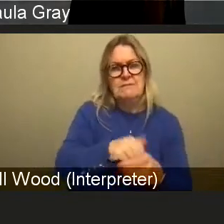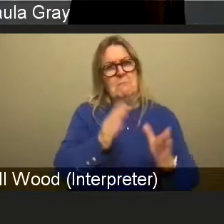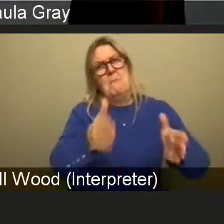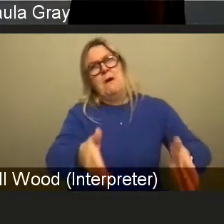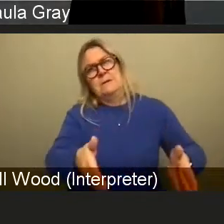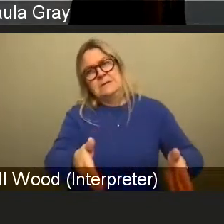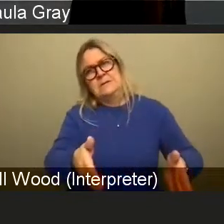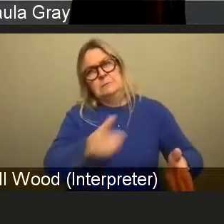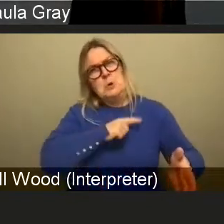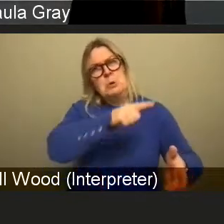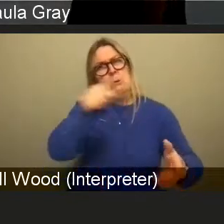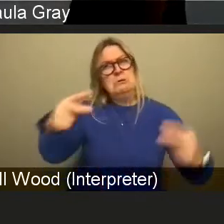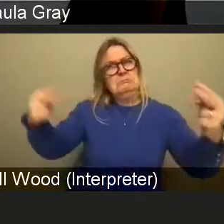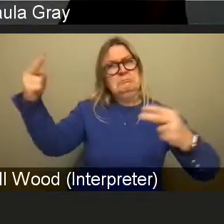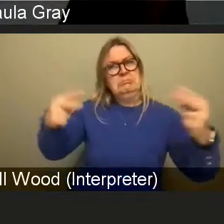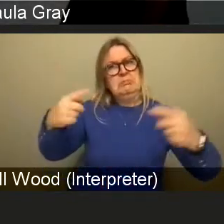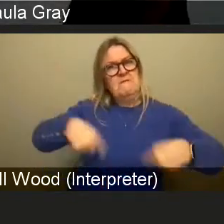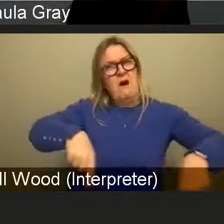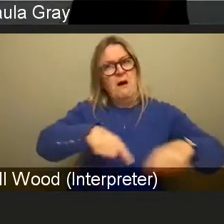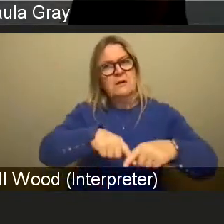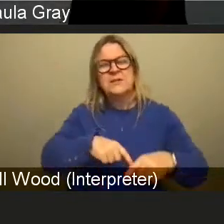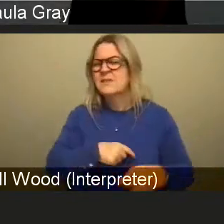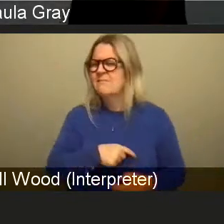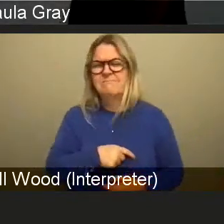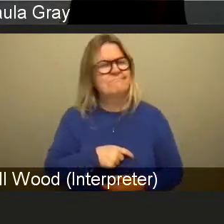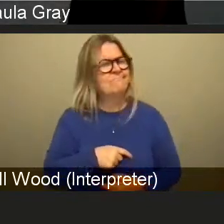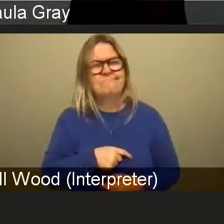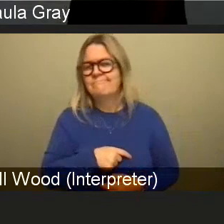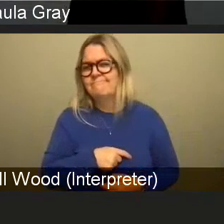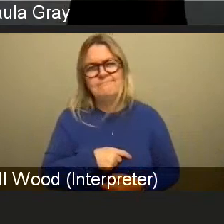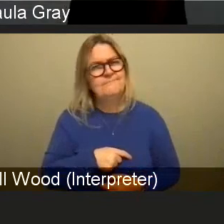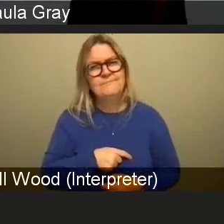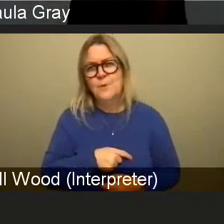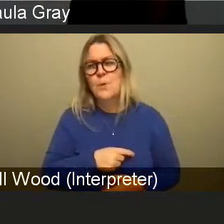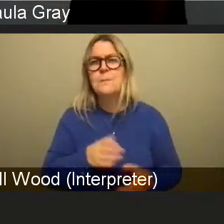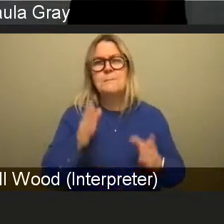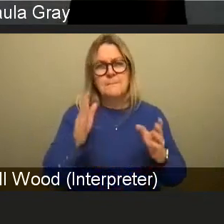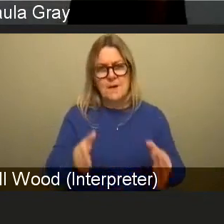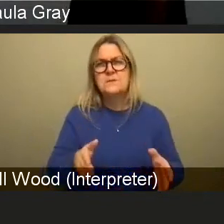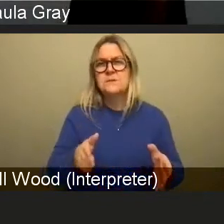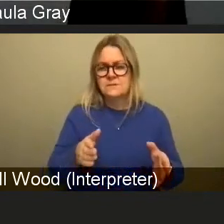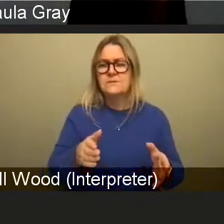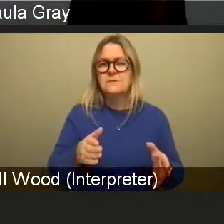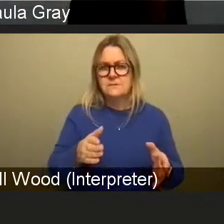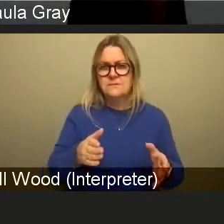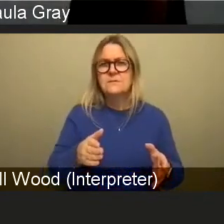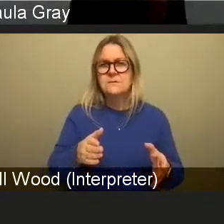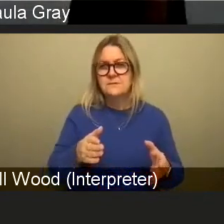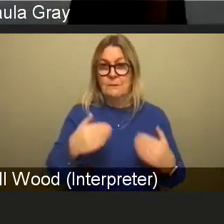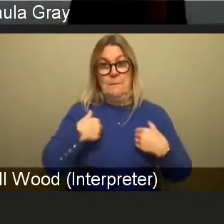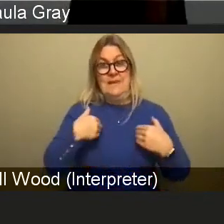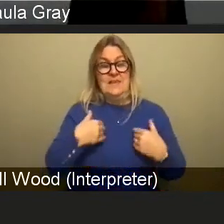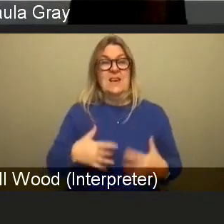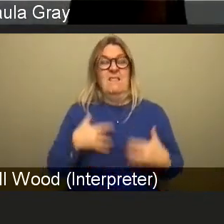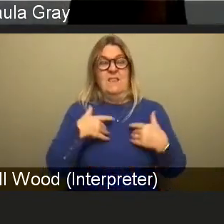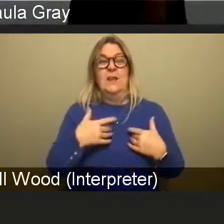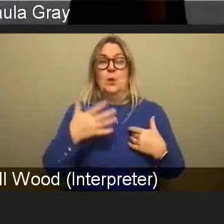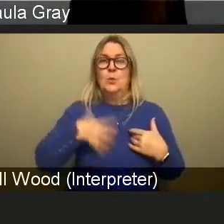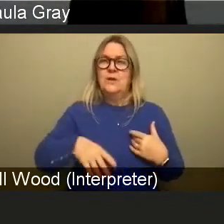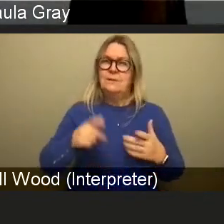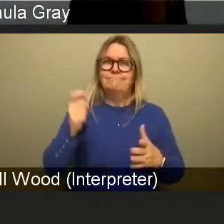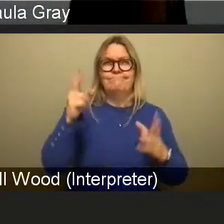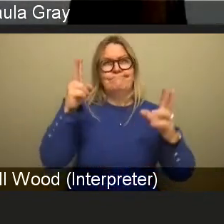it can be undermined or just, you know, sidetracked. So for me, it's about how we get the buy-in of all levels of